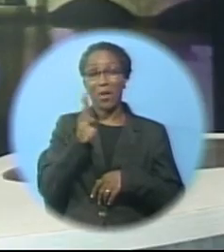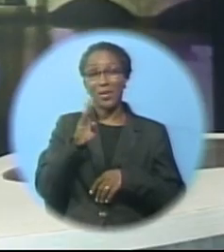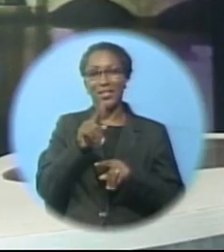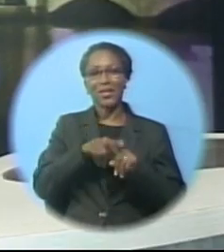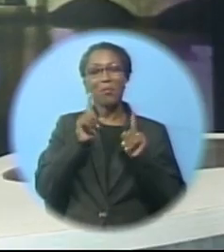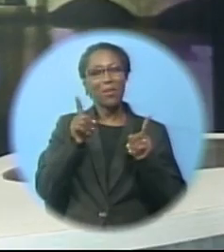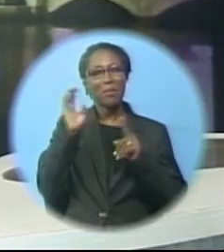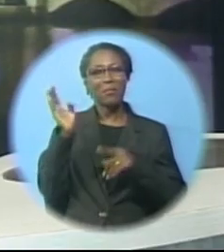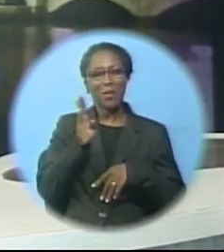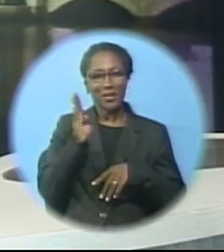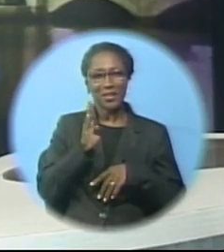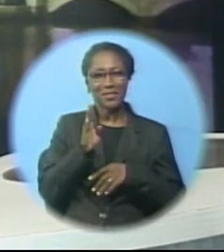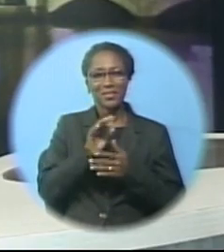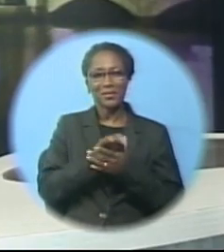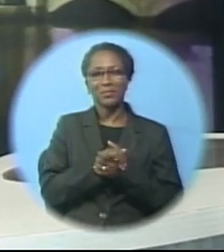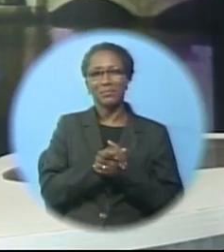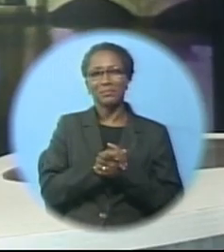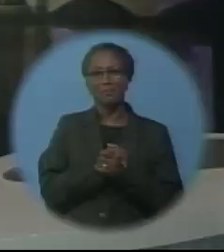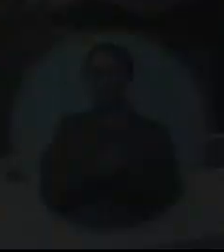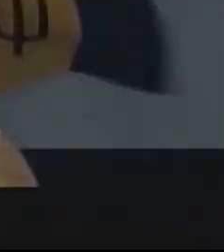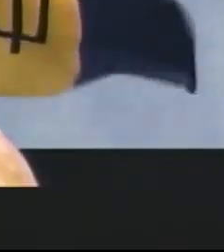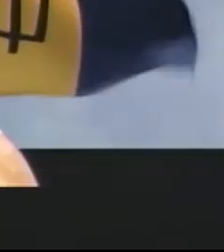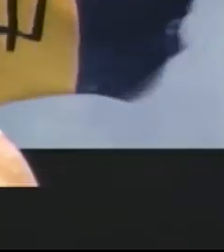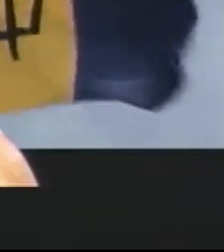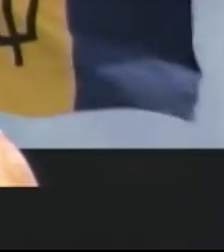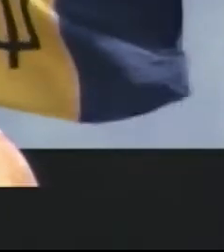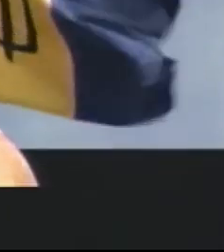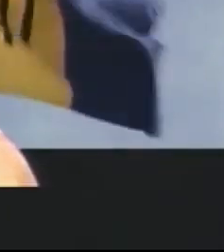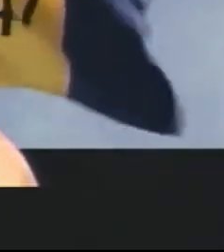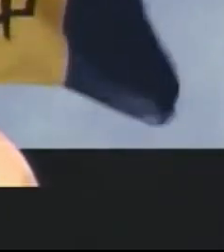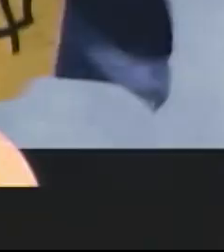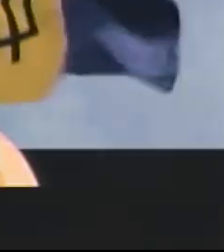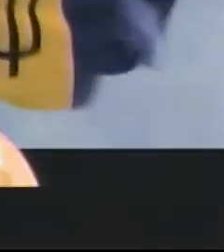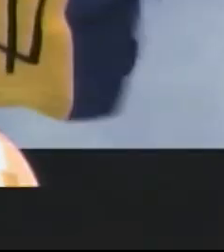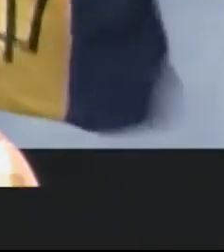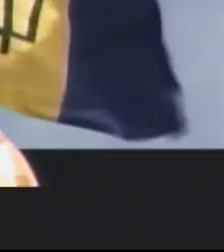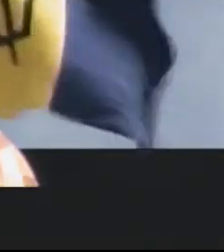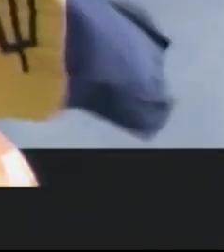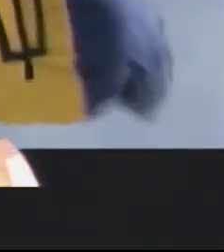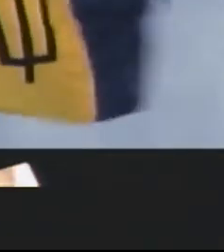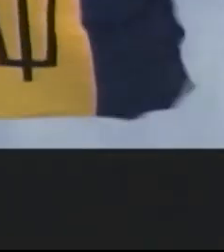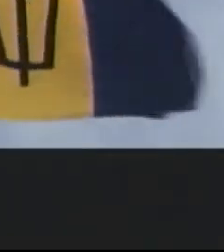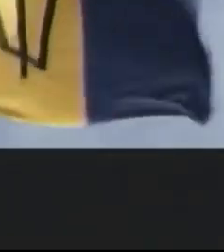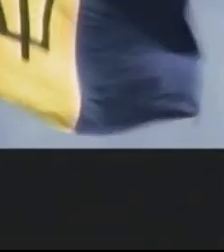business report is next. Countdown to 50.